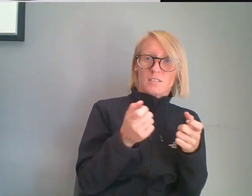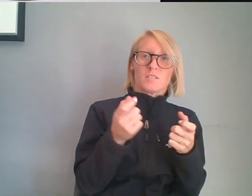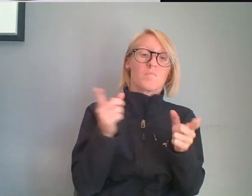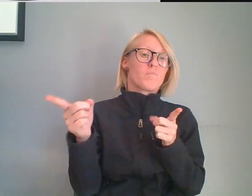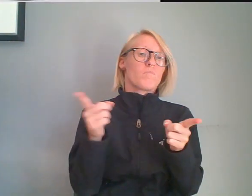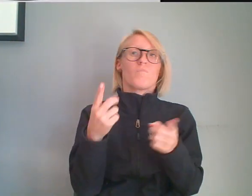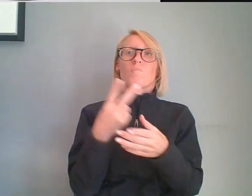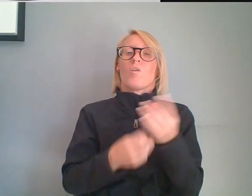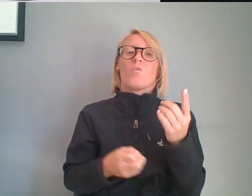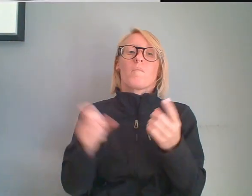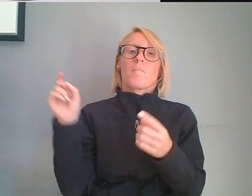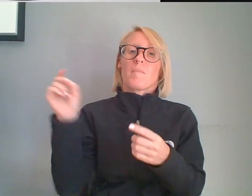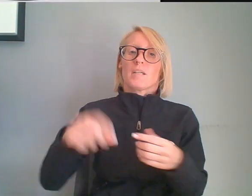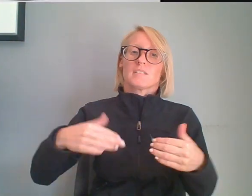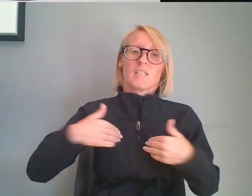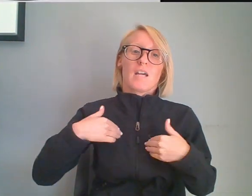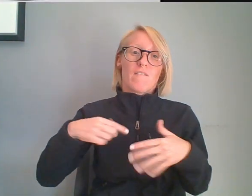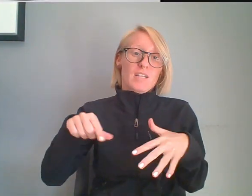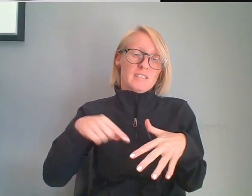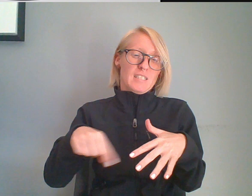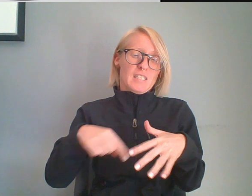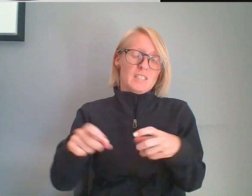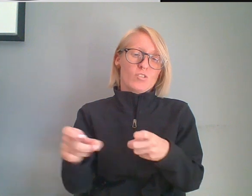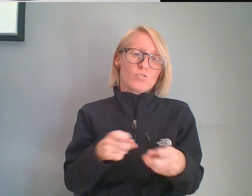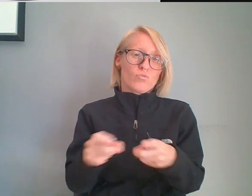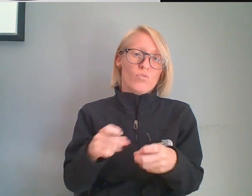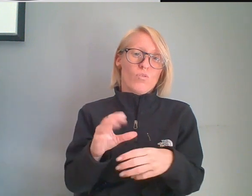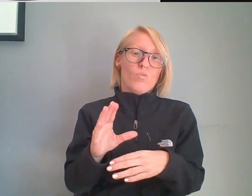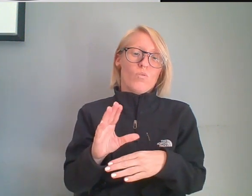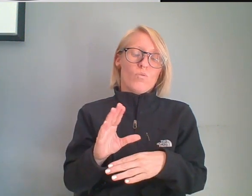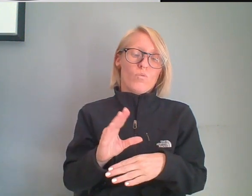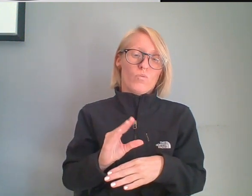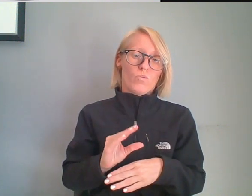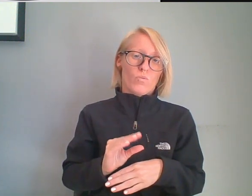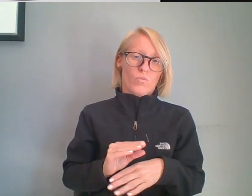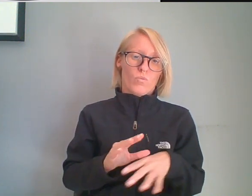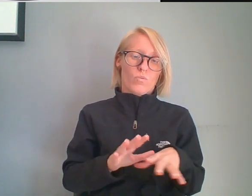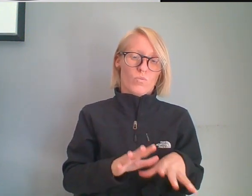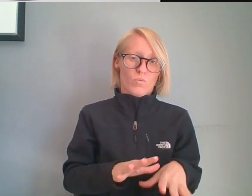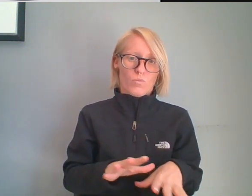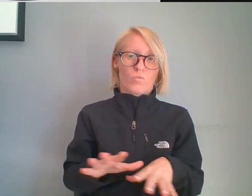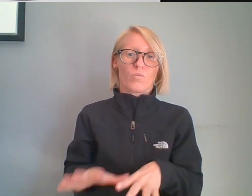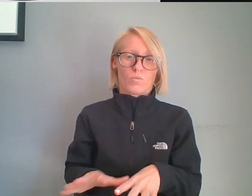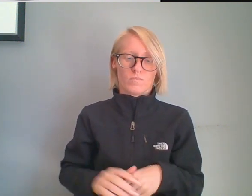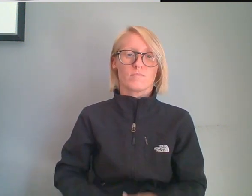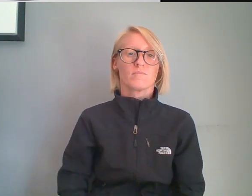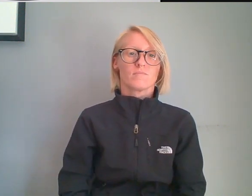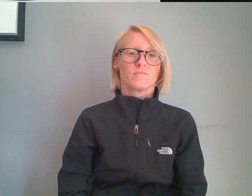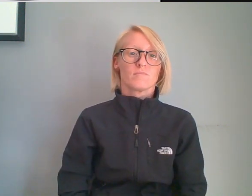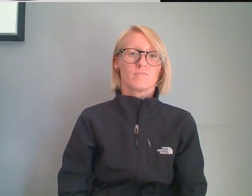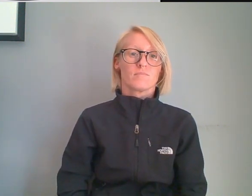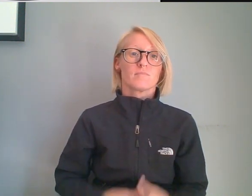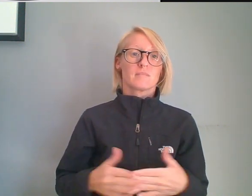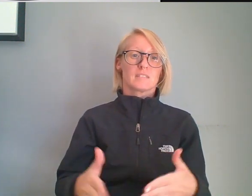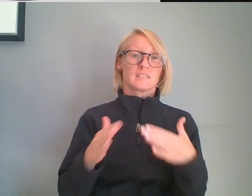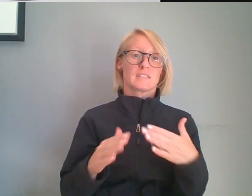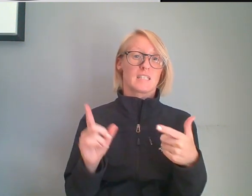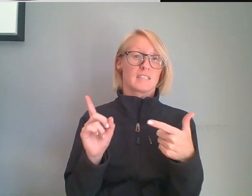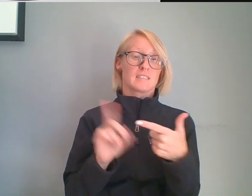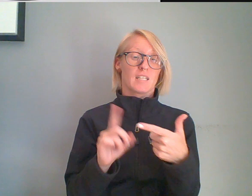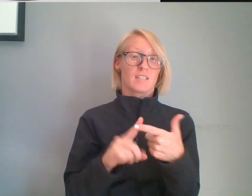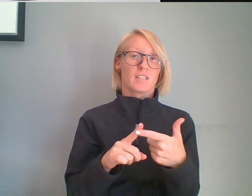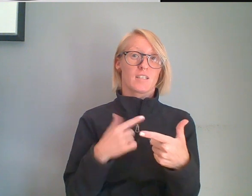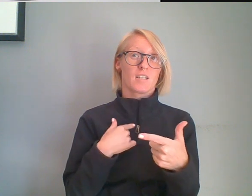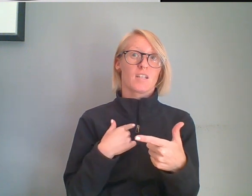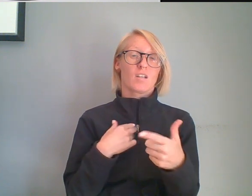control. So we'll start there. Second, what we're going to talk about is some ground rules for the interactivity we'll